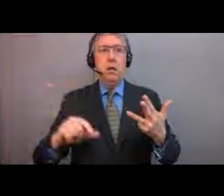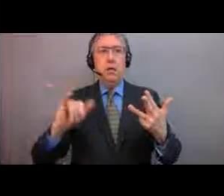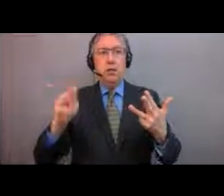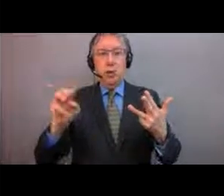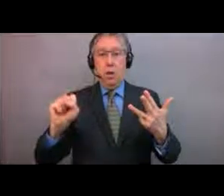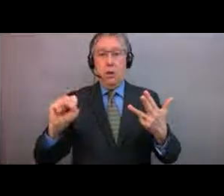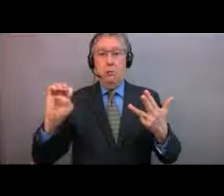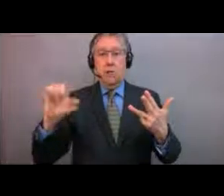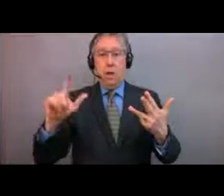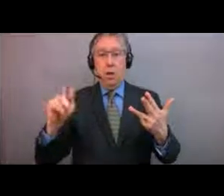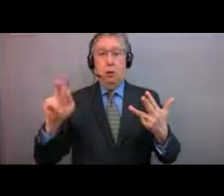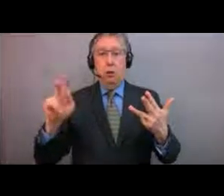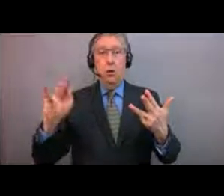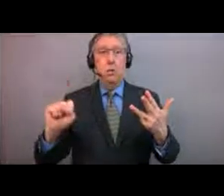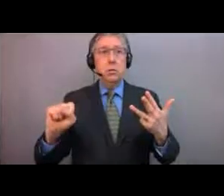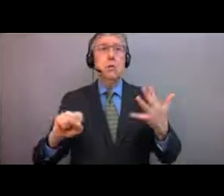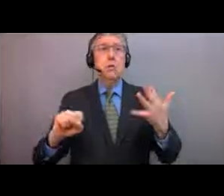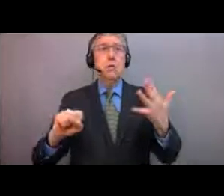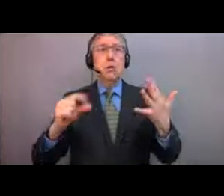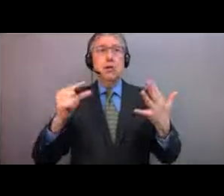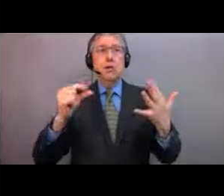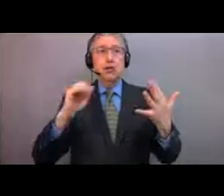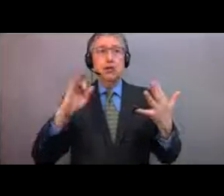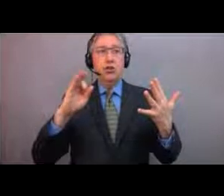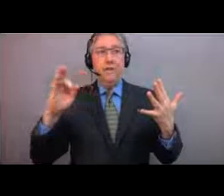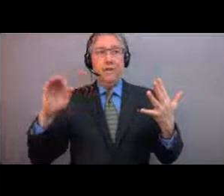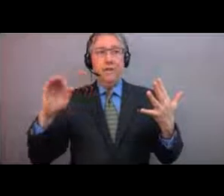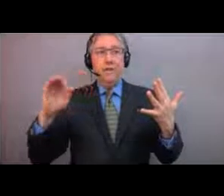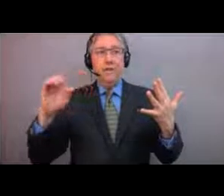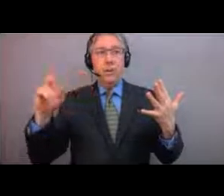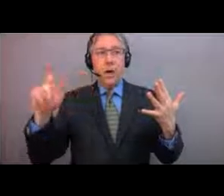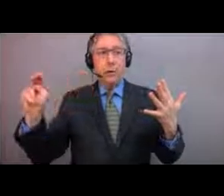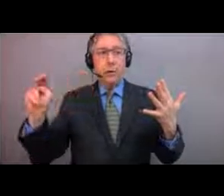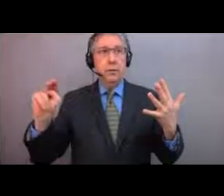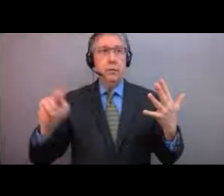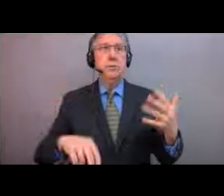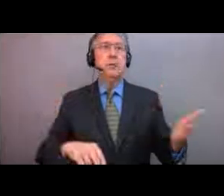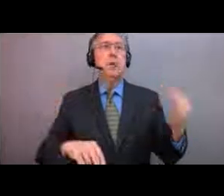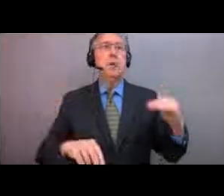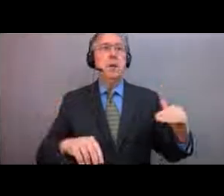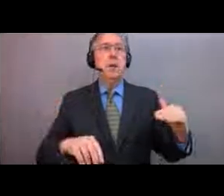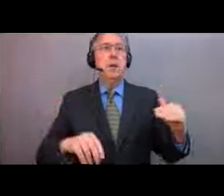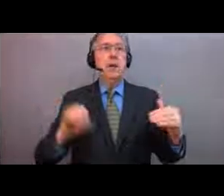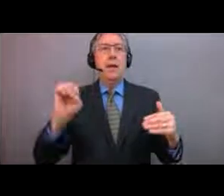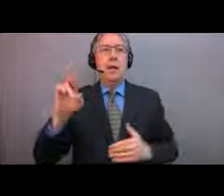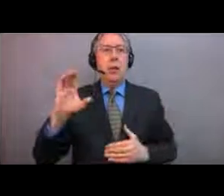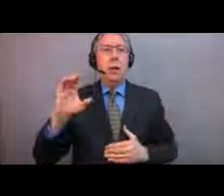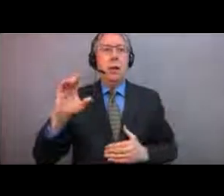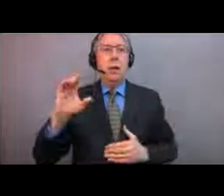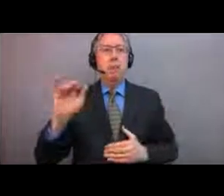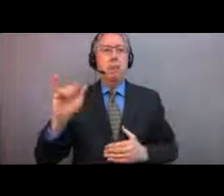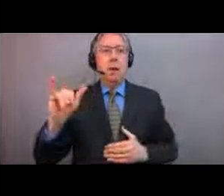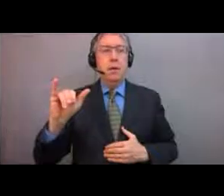James Elkins, Jeff Dutton, Eric Ray,